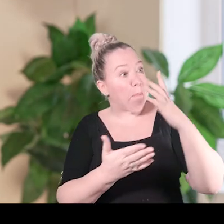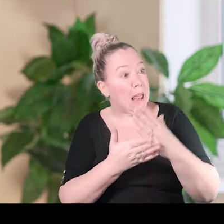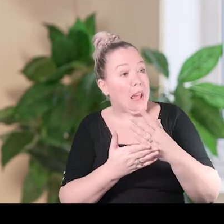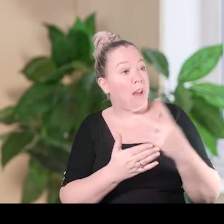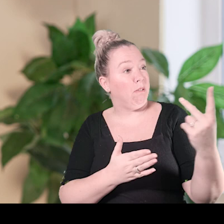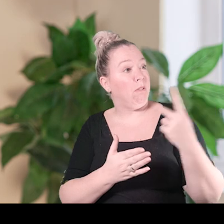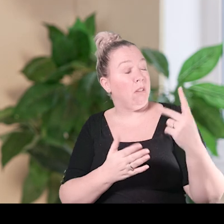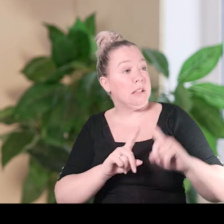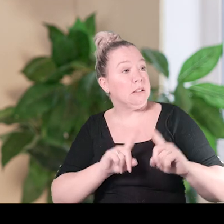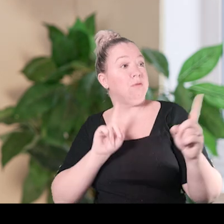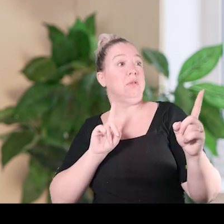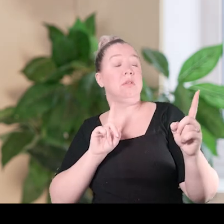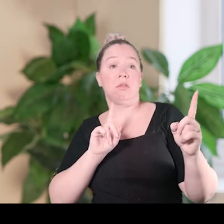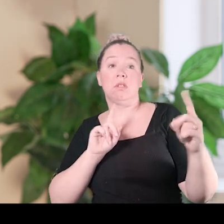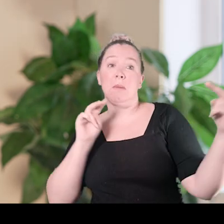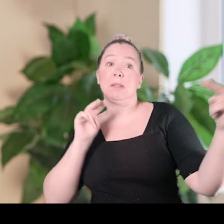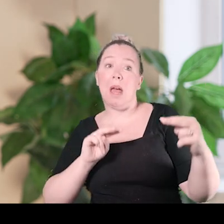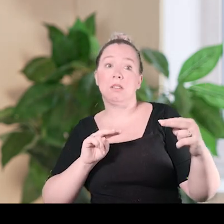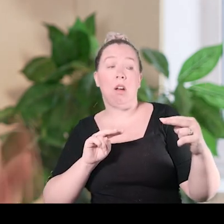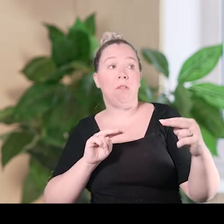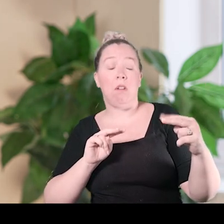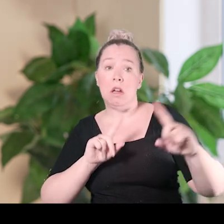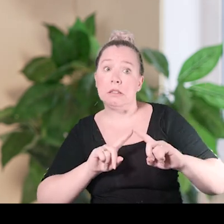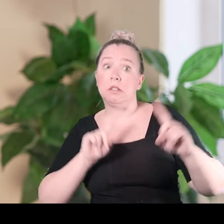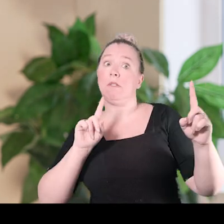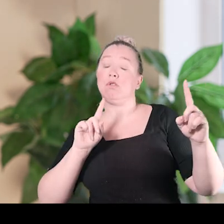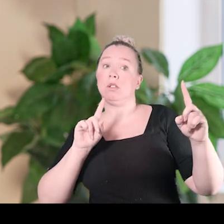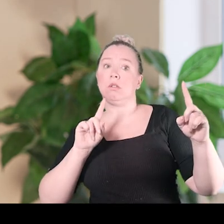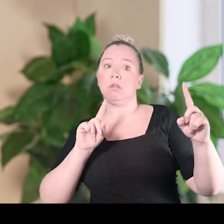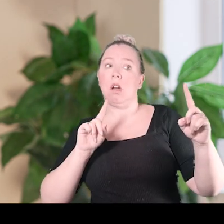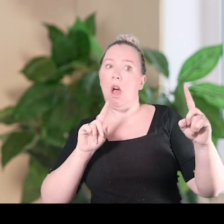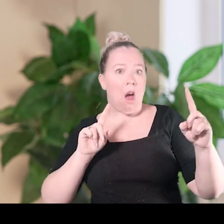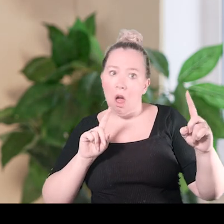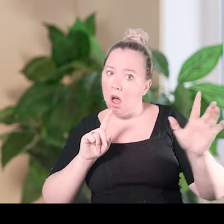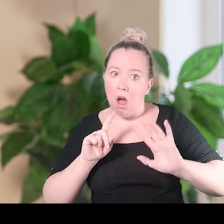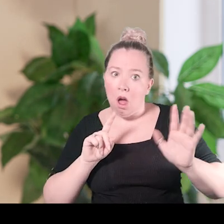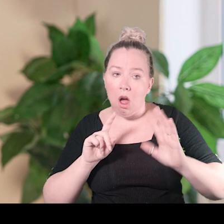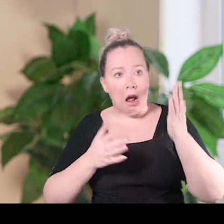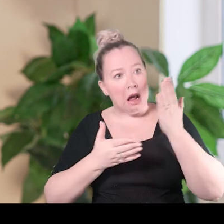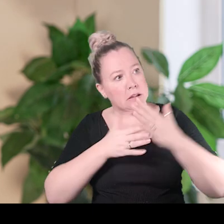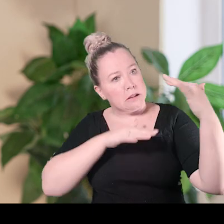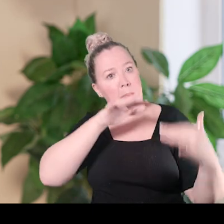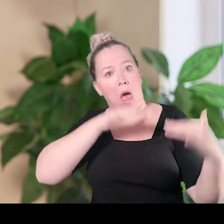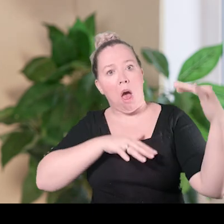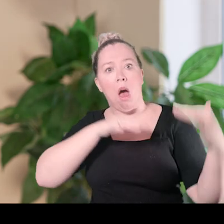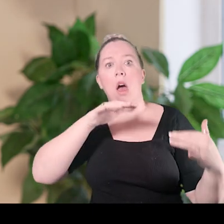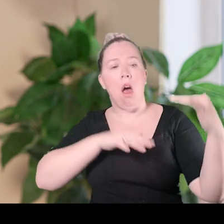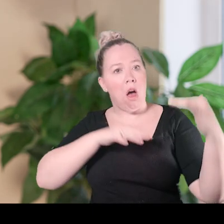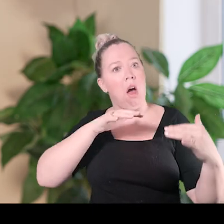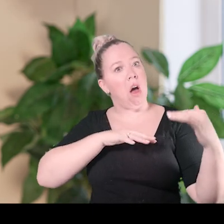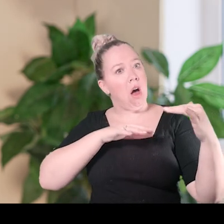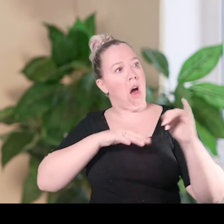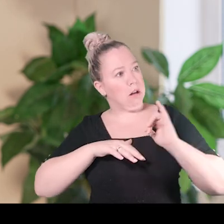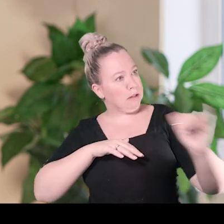or worldview will have maybe a completely different perspective. But they actually didn't. It was pretty much the same. It